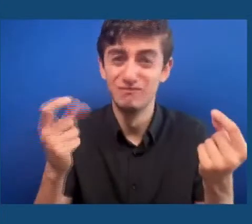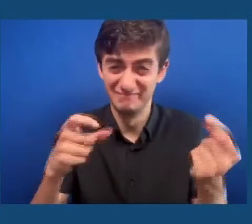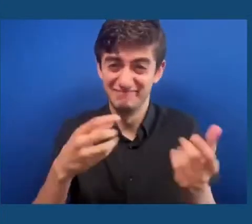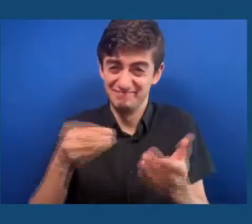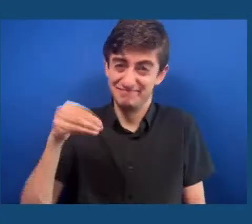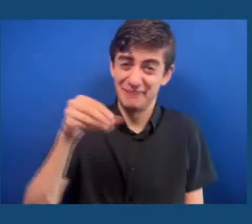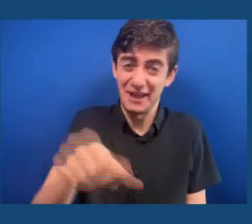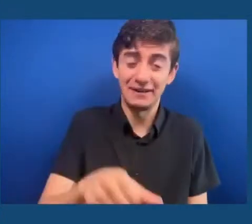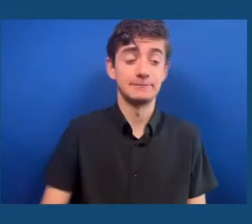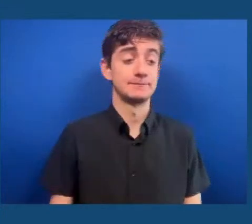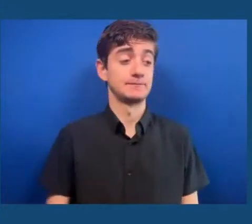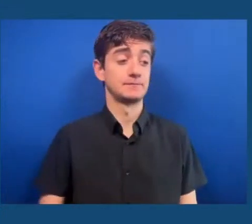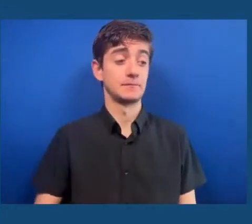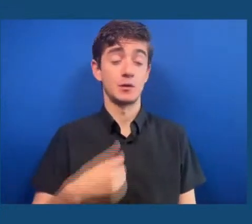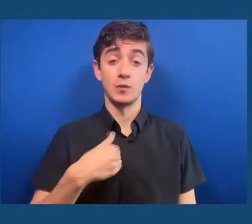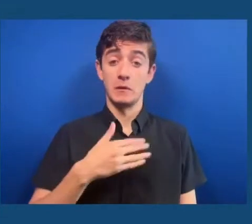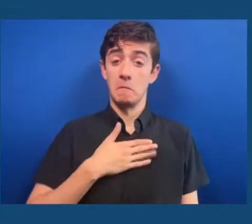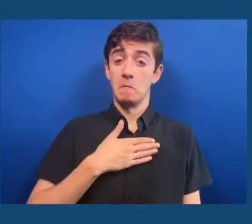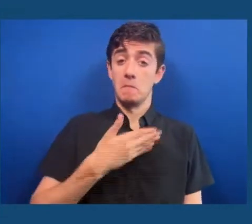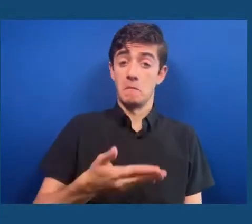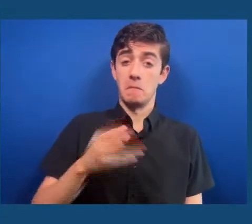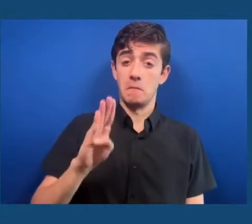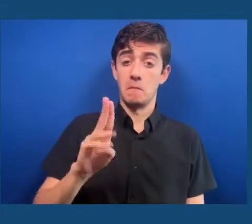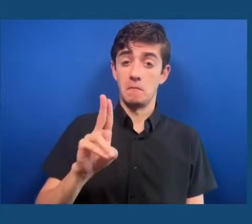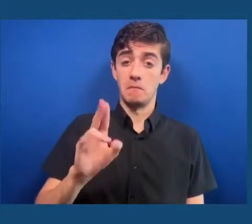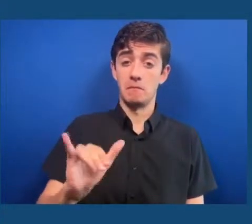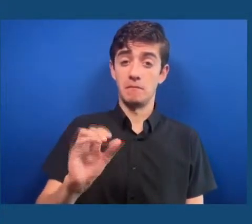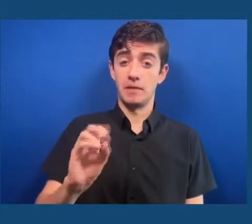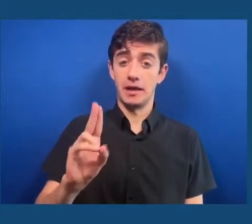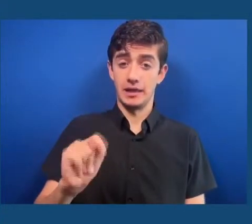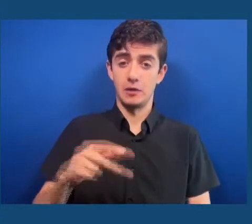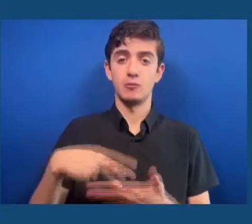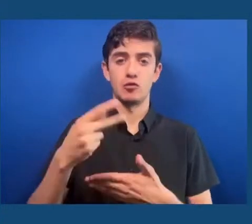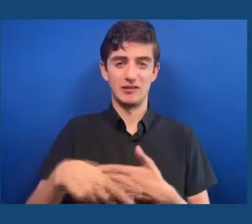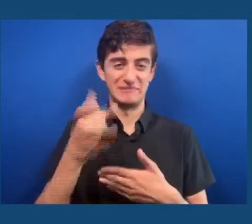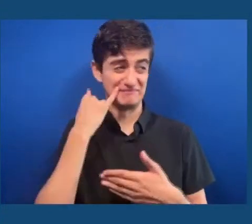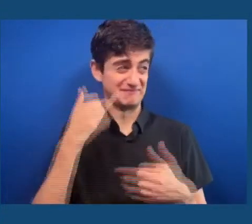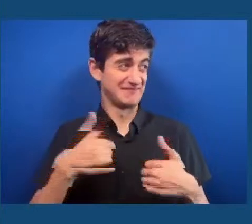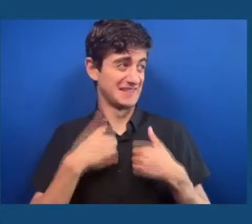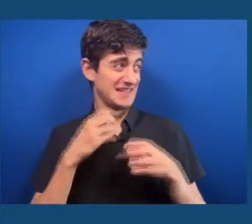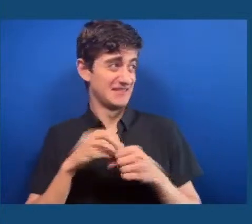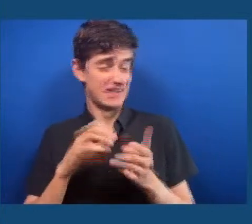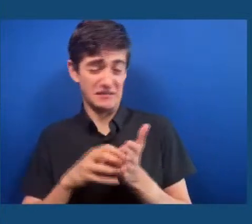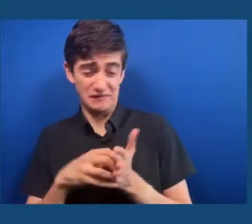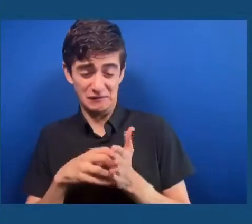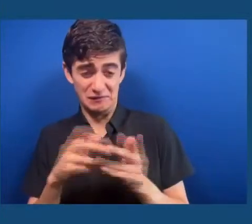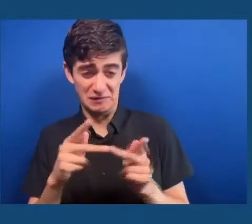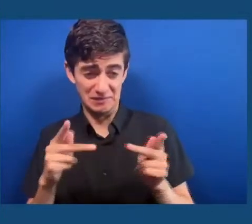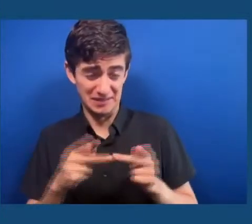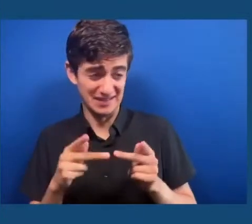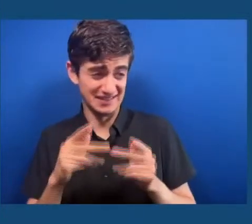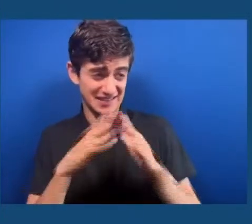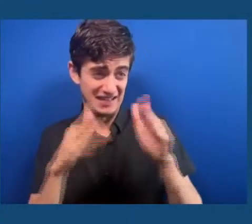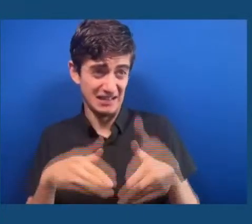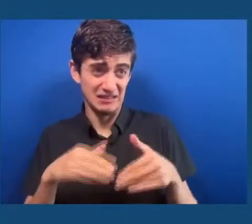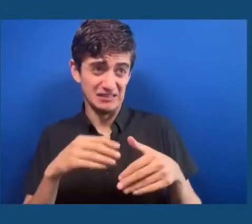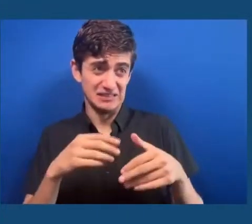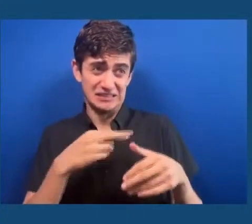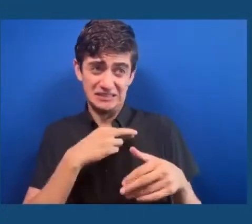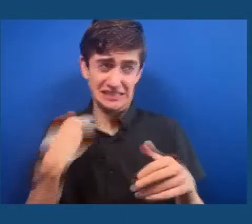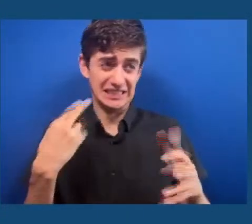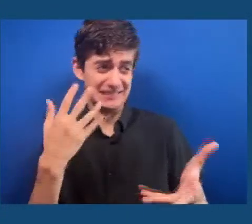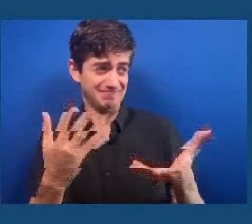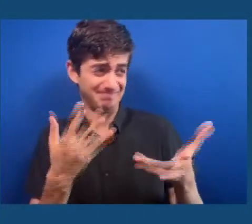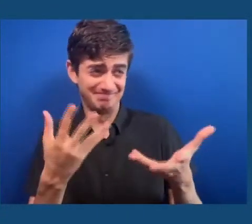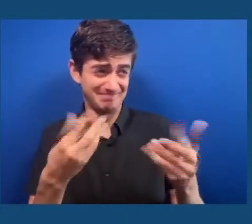about this before for those living in the most vulnerable areas, helping them make the decision that may save them from devastation in the future. And as well